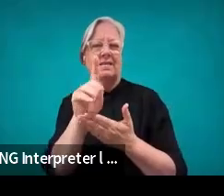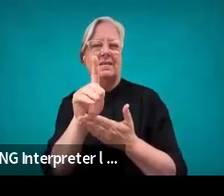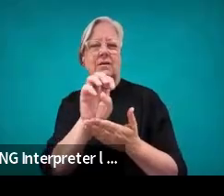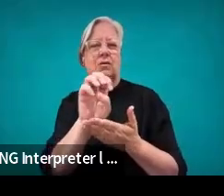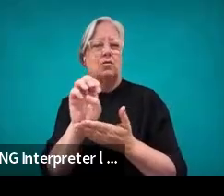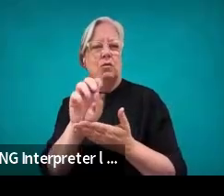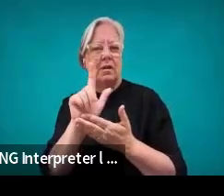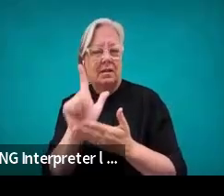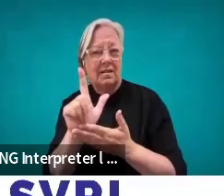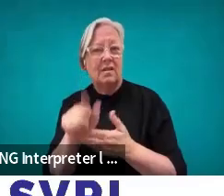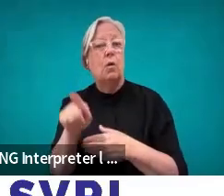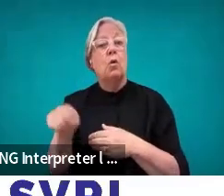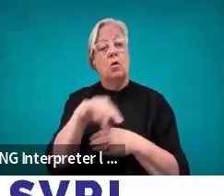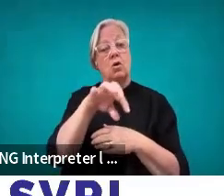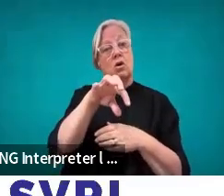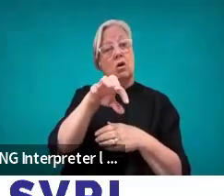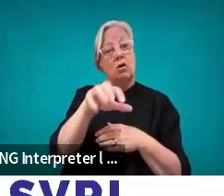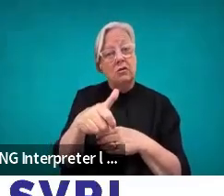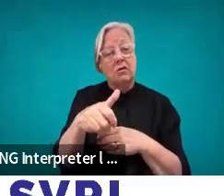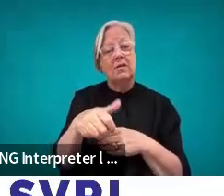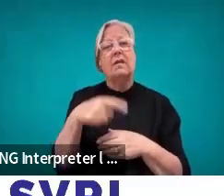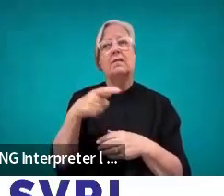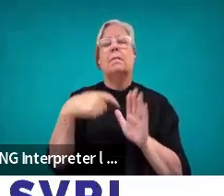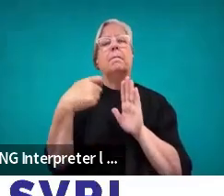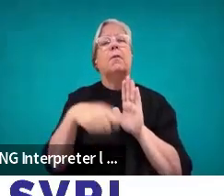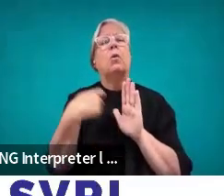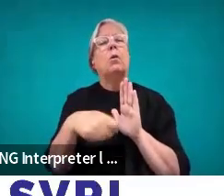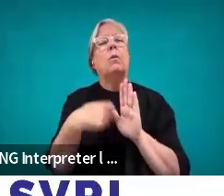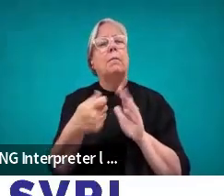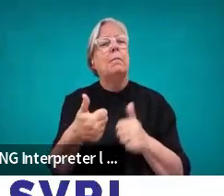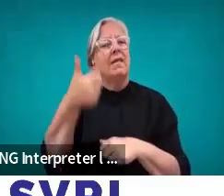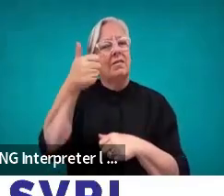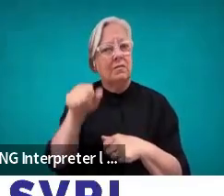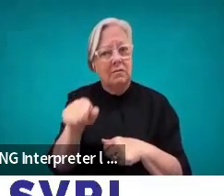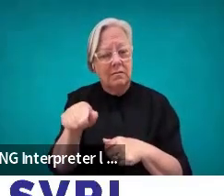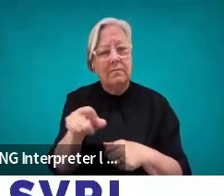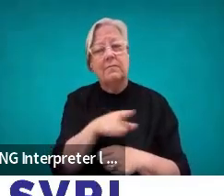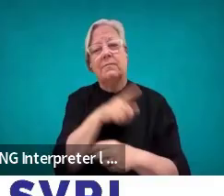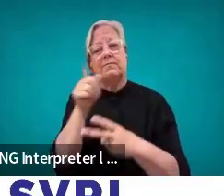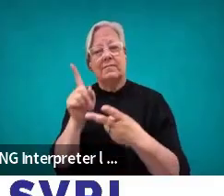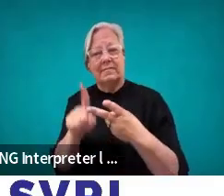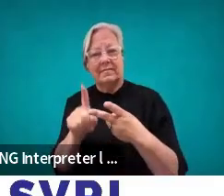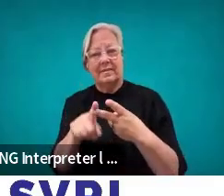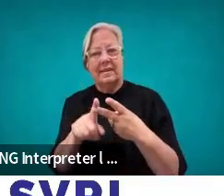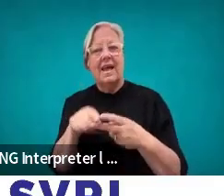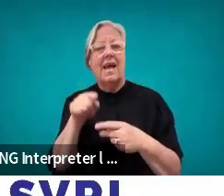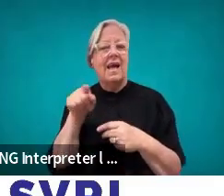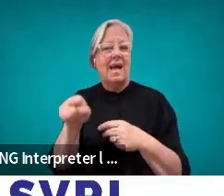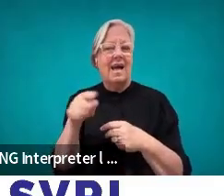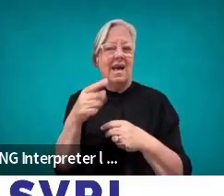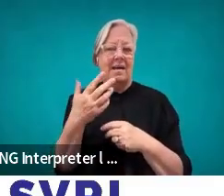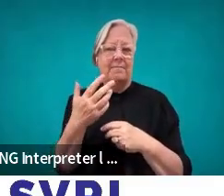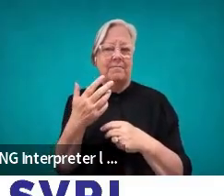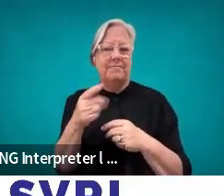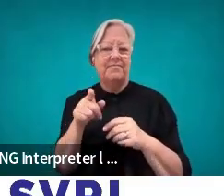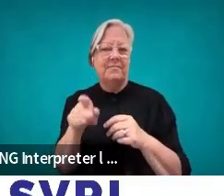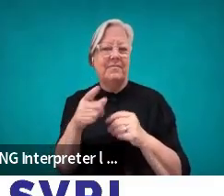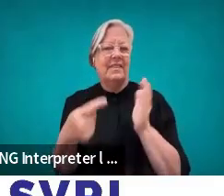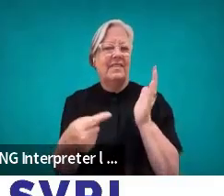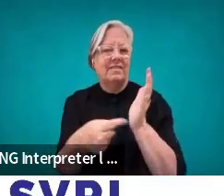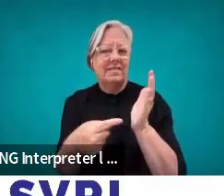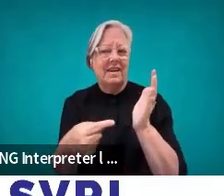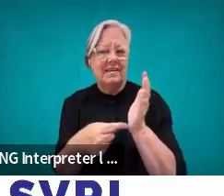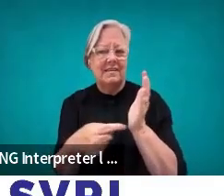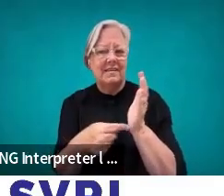the Australian Volunteers Program, who will then be followed by Natalie, the Technical and Monitoring and Evaluation Specialist